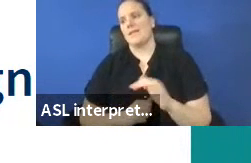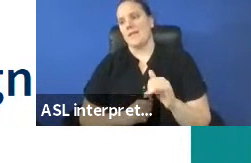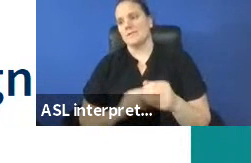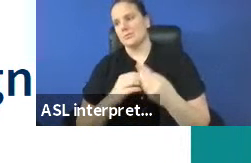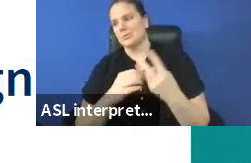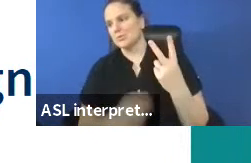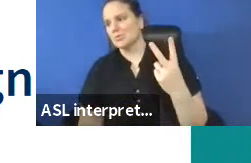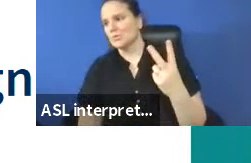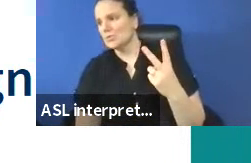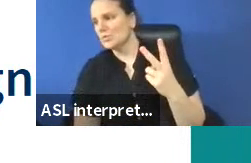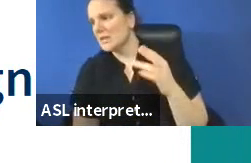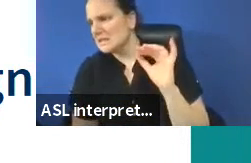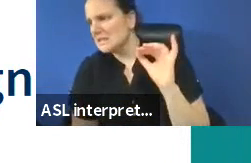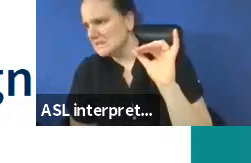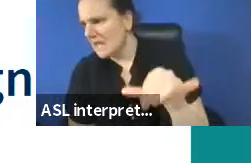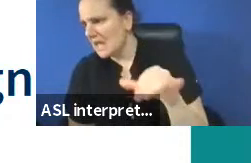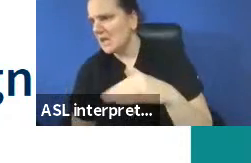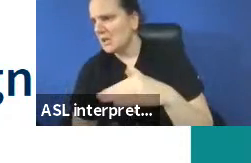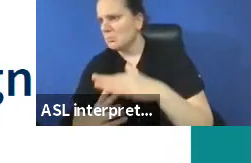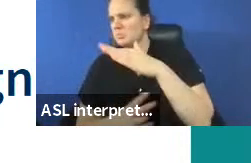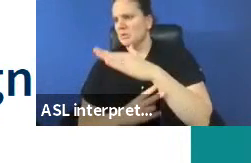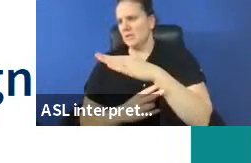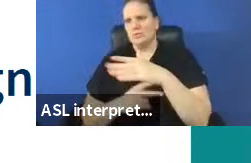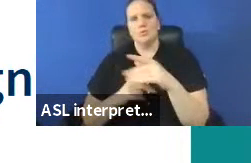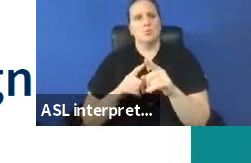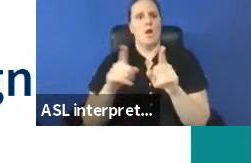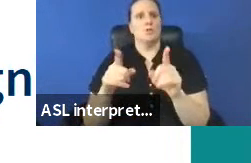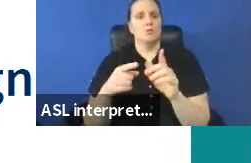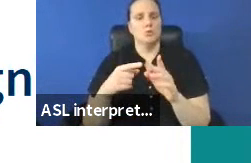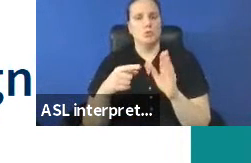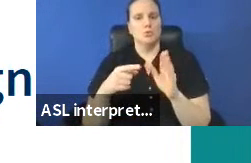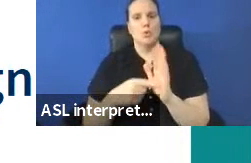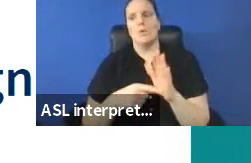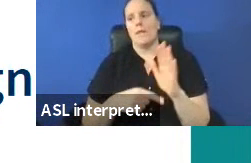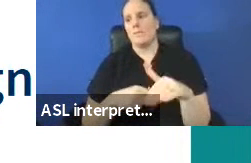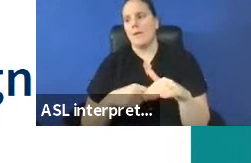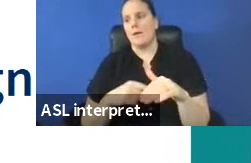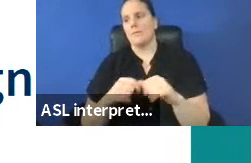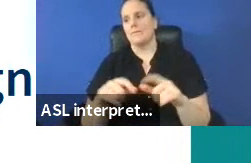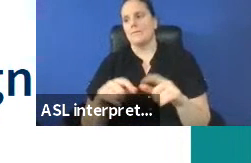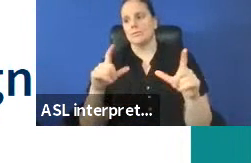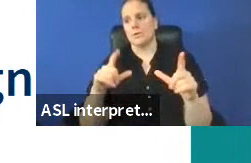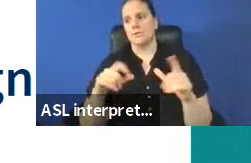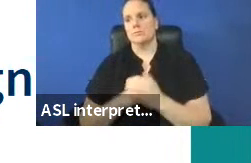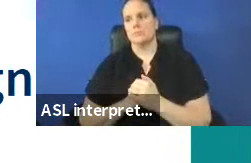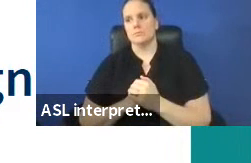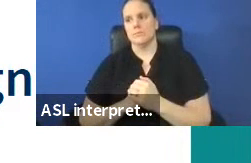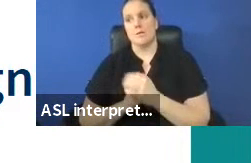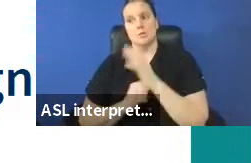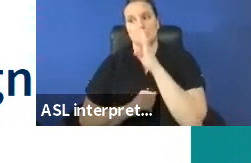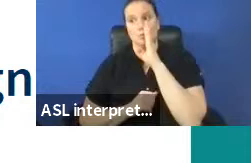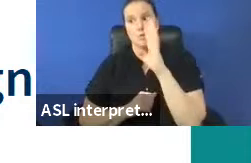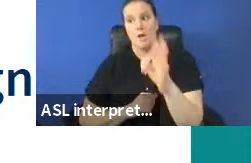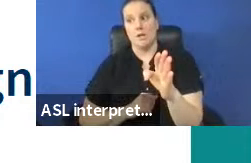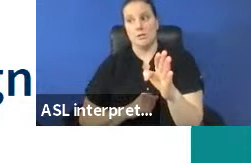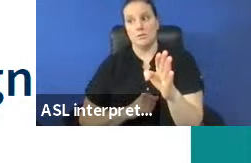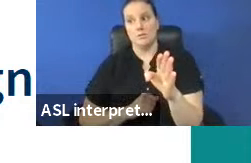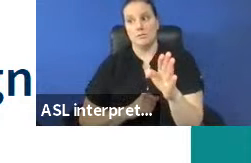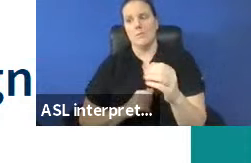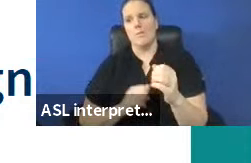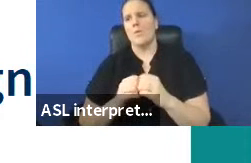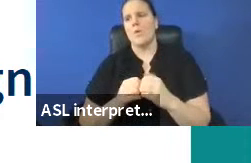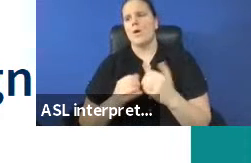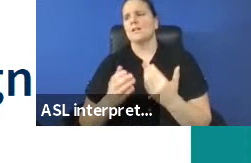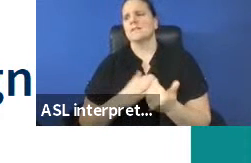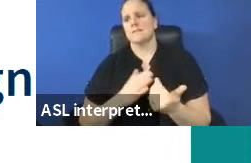the same bridge configuration in the cross sections as shown at the bottom of the screen, but by being a straight alignment is just much easier